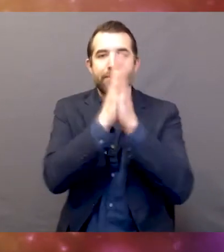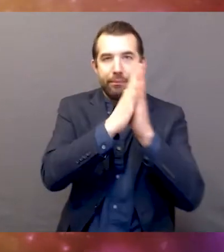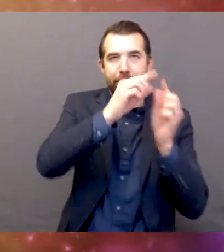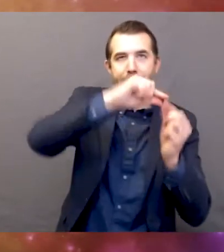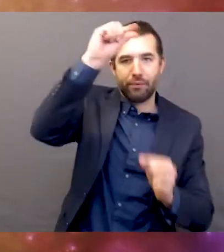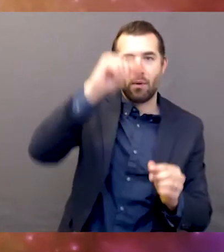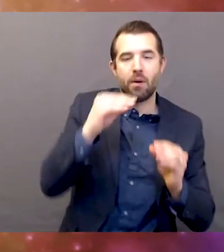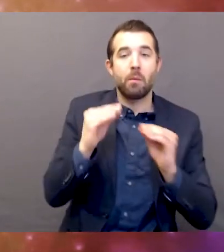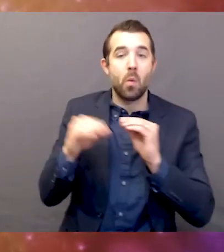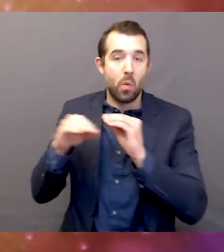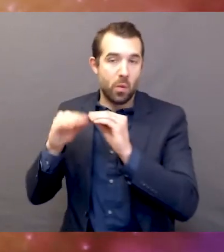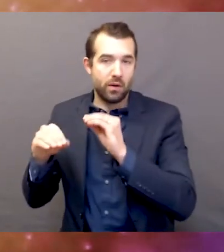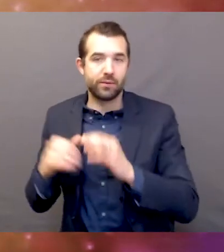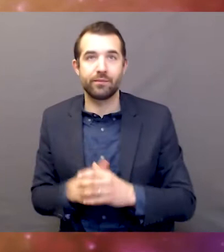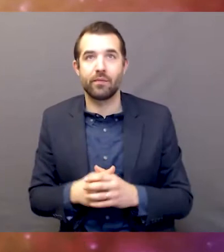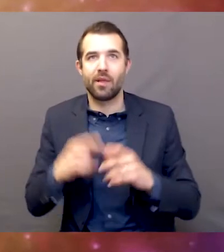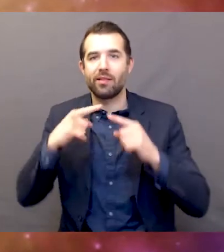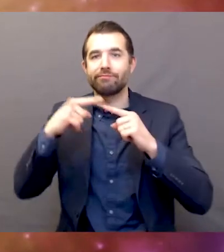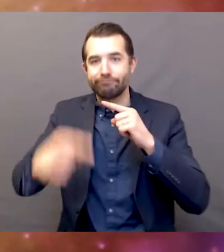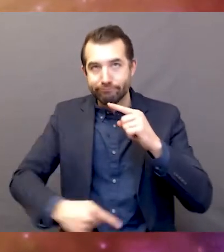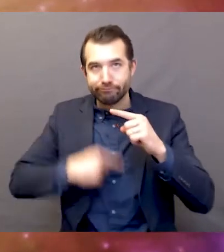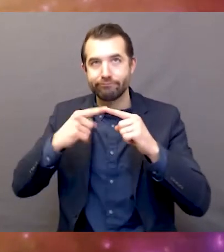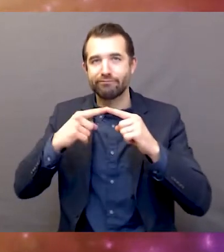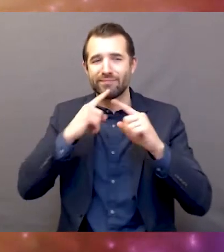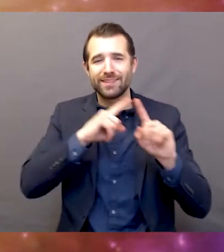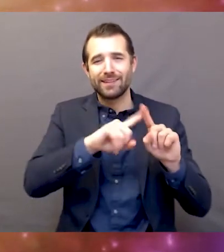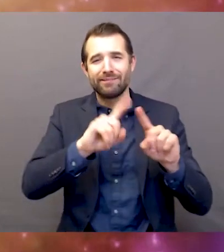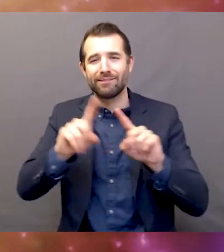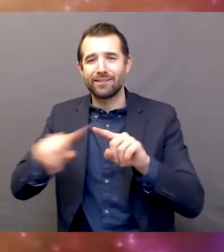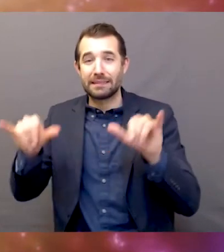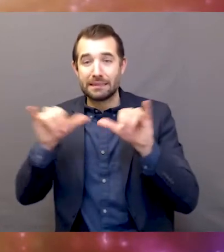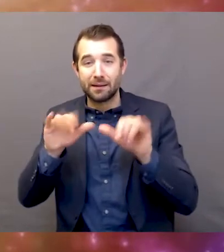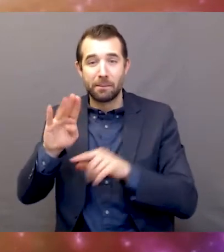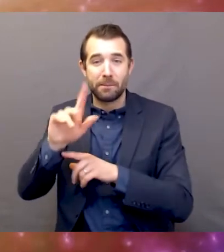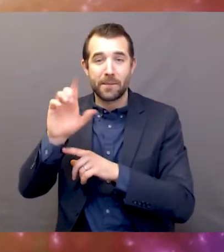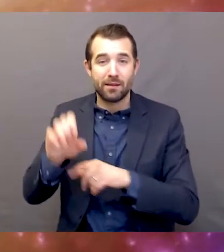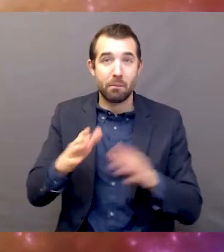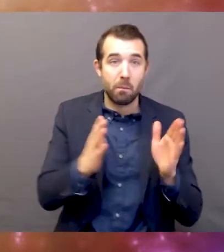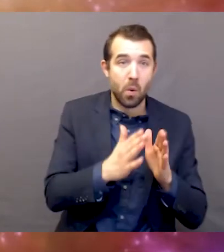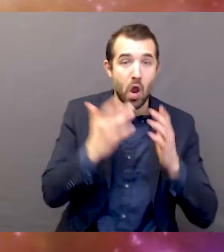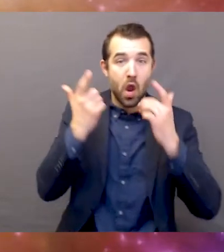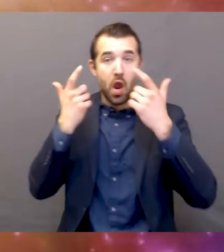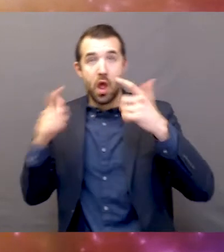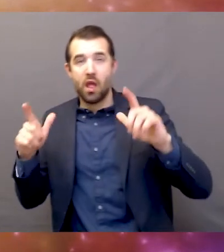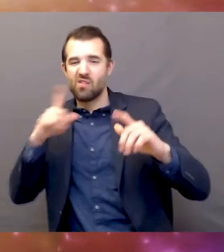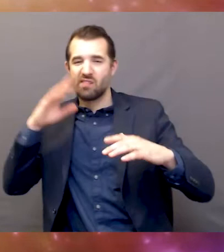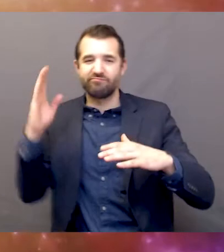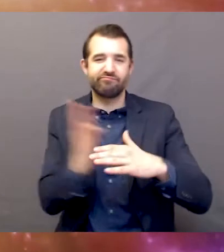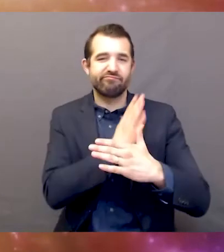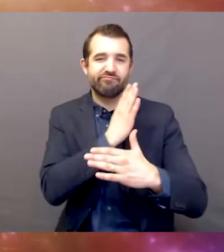different outbursts, different ages. Sometimes the bubbles are all of different sizes. One can even have huge bubbles as well.